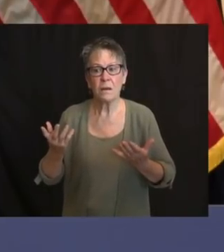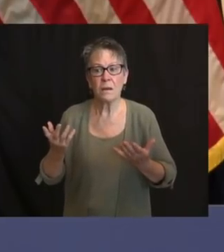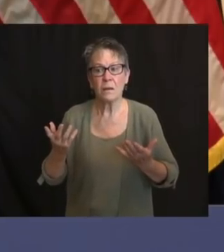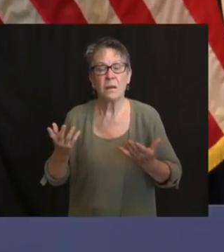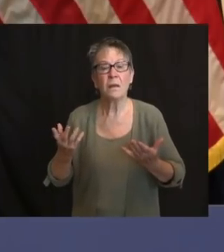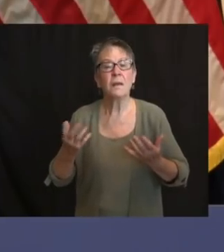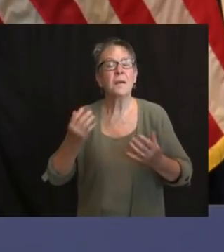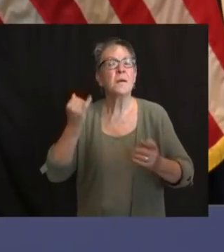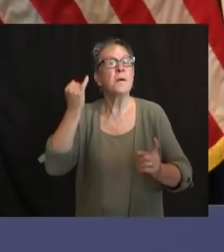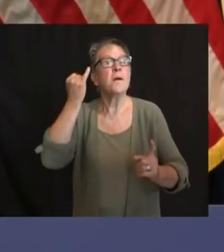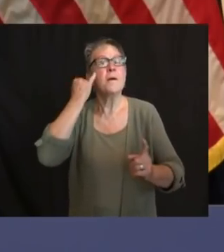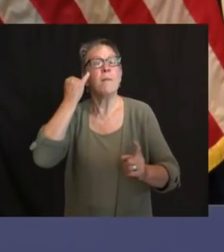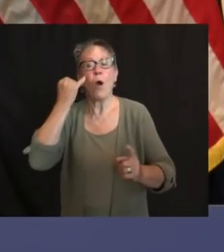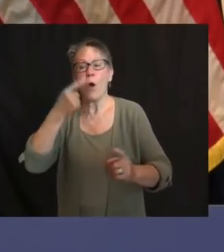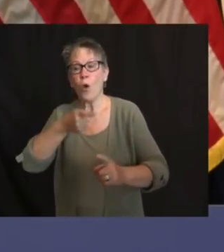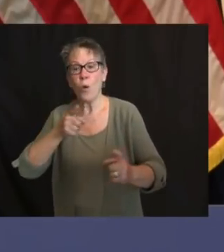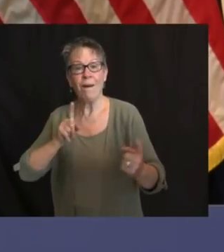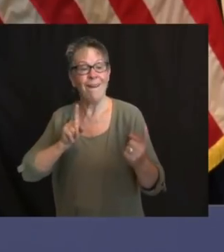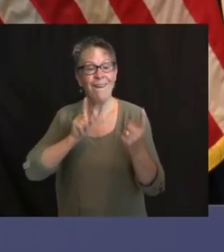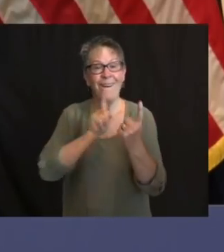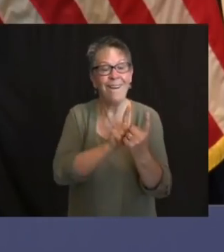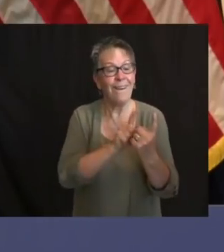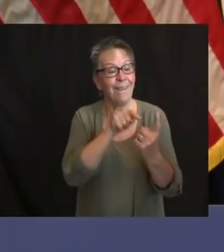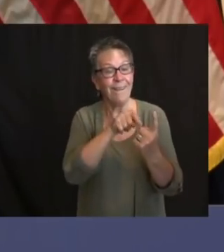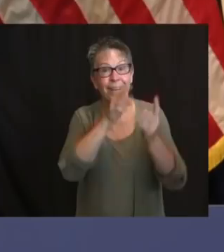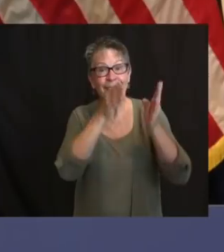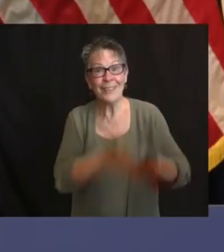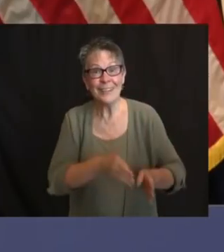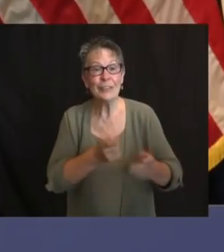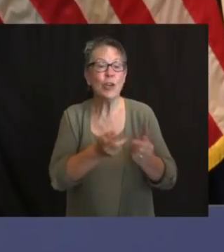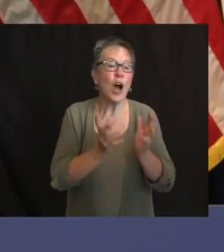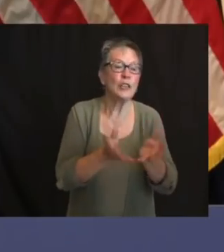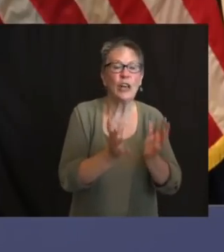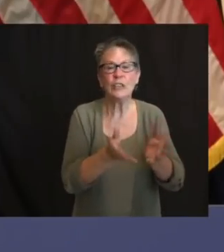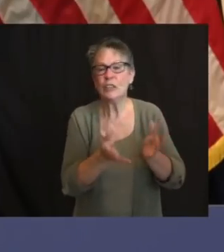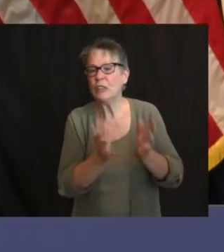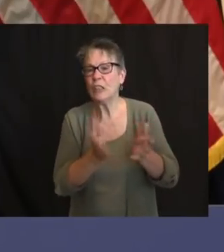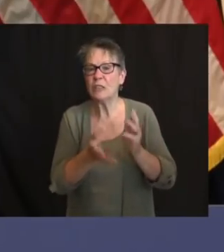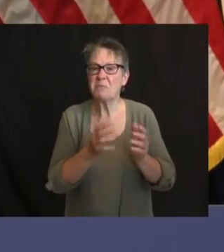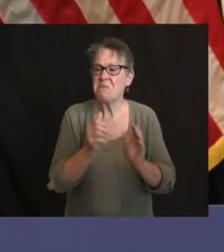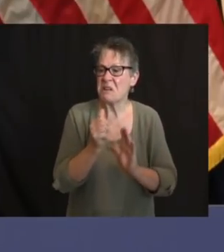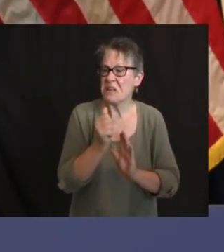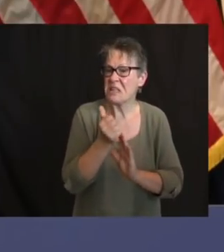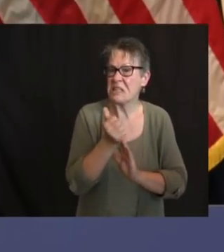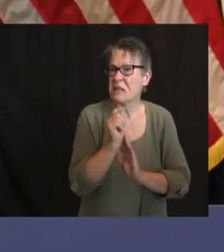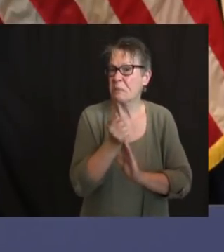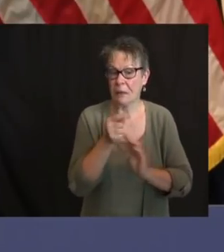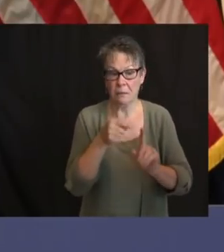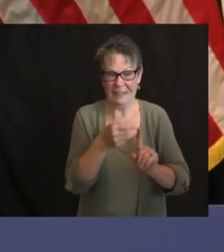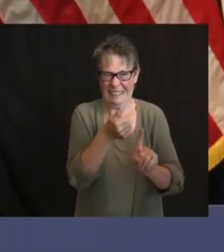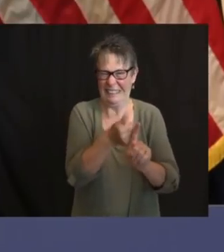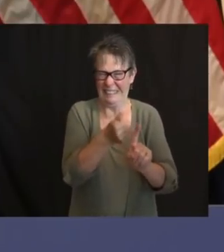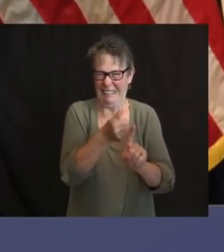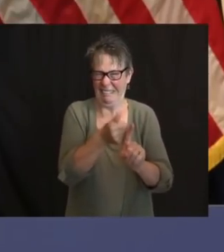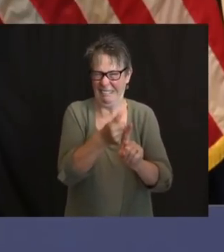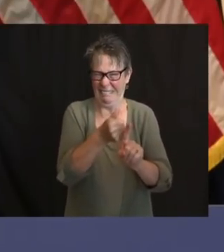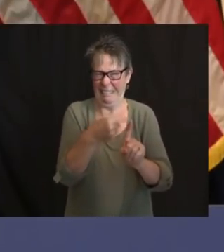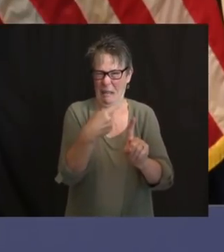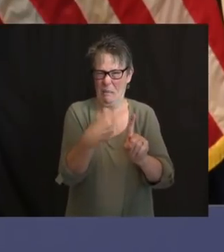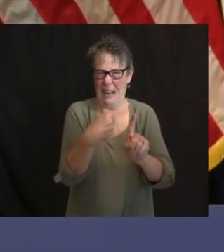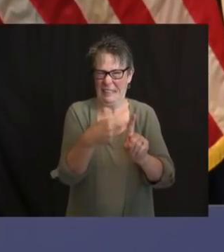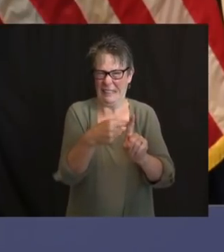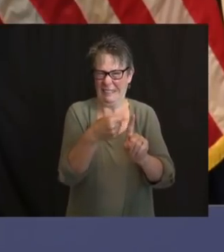calling you to let you know that, encourage you to get tested, think through any other steps you should be